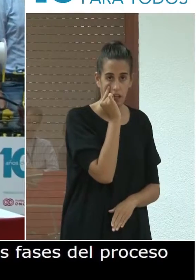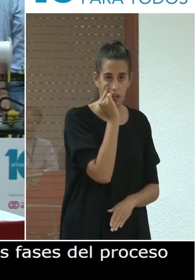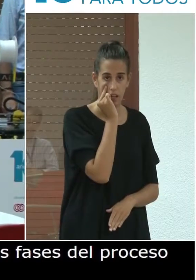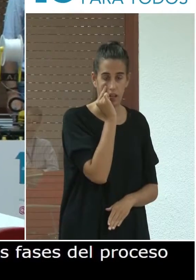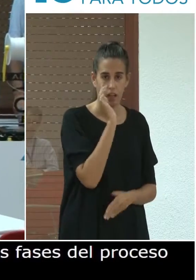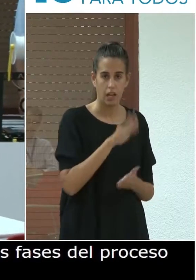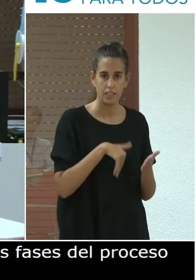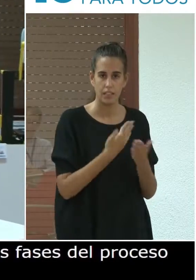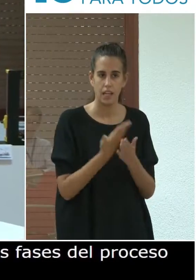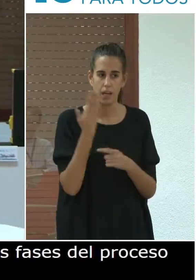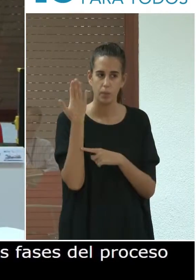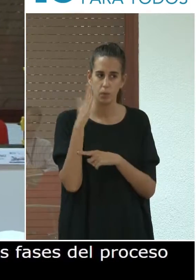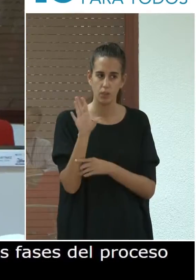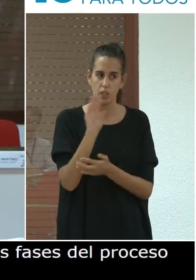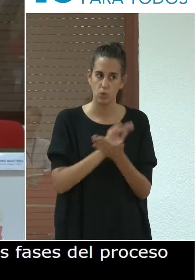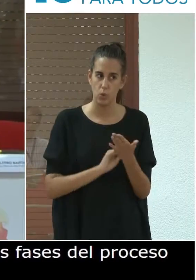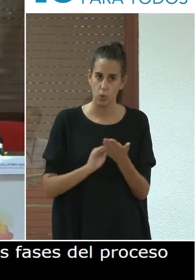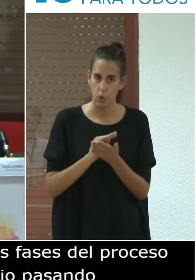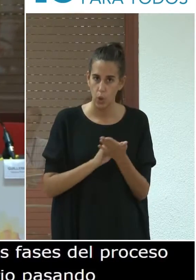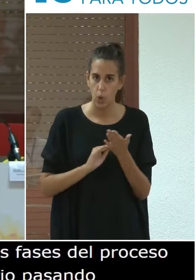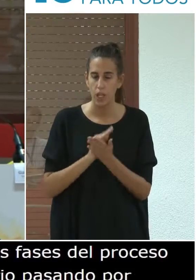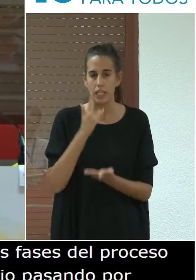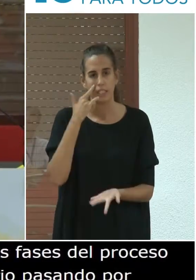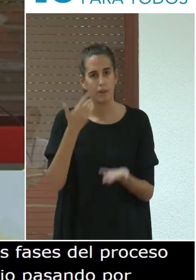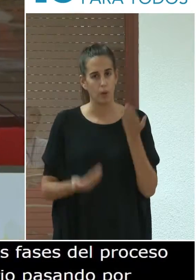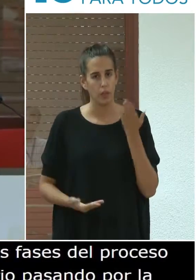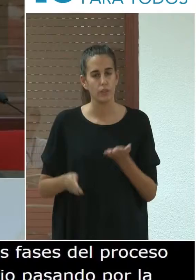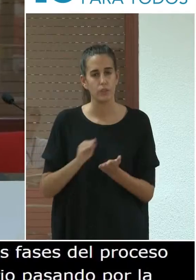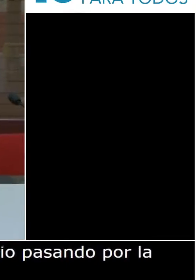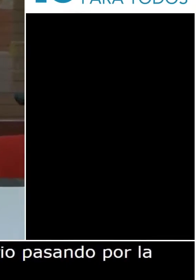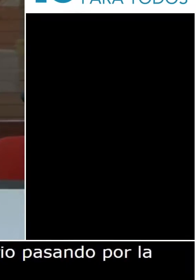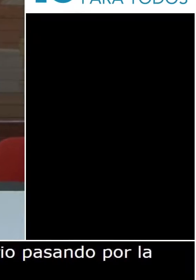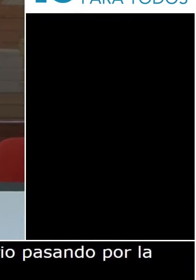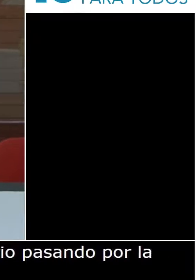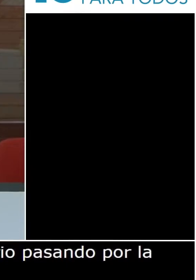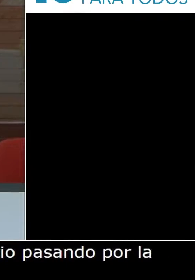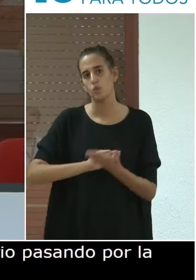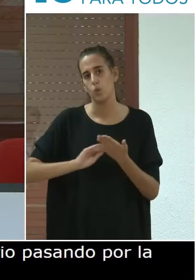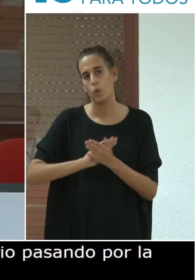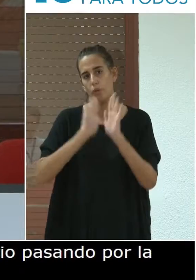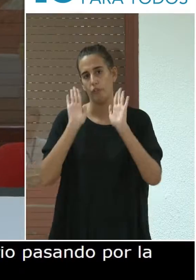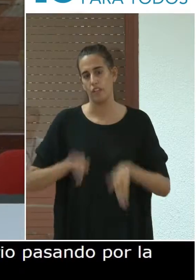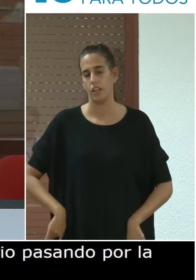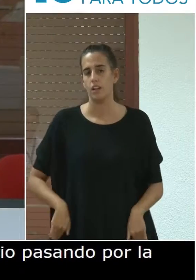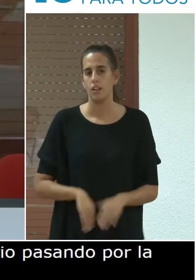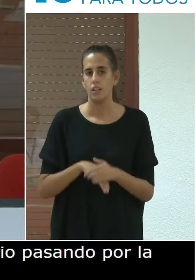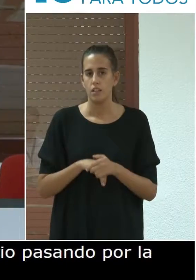passing through the proposed solutions, evaluation of the solutions, and then the final solution,